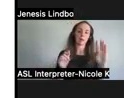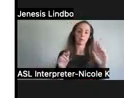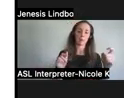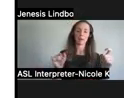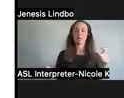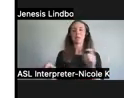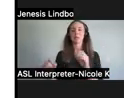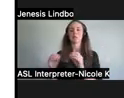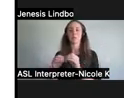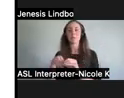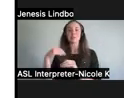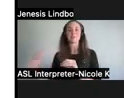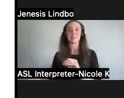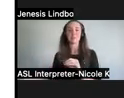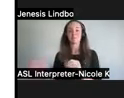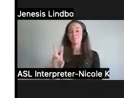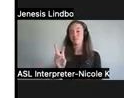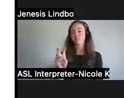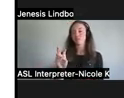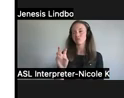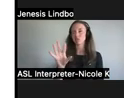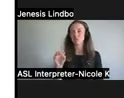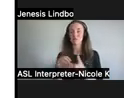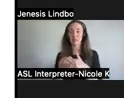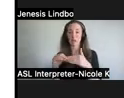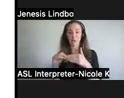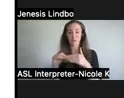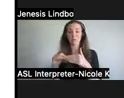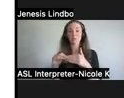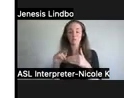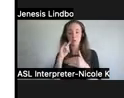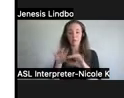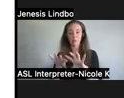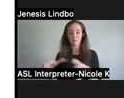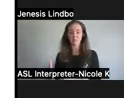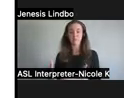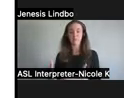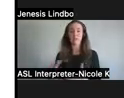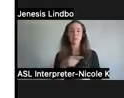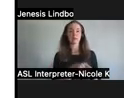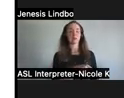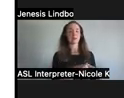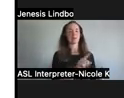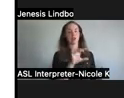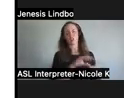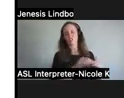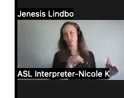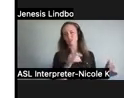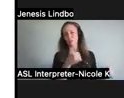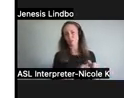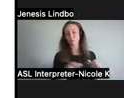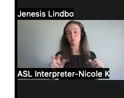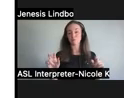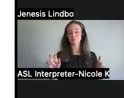it's quite a bit more expensive. It's about $250 for the interface compared to $100 for the Xbox Adaptive Controller. So